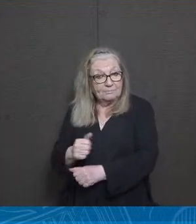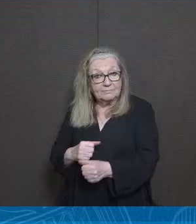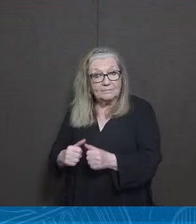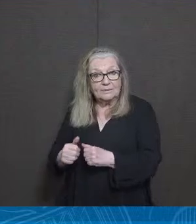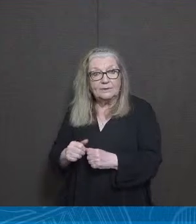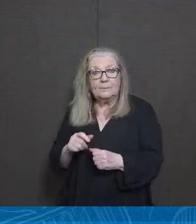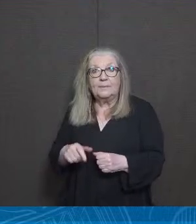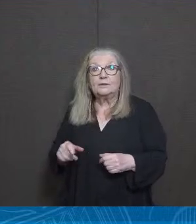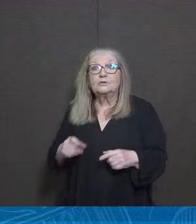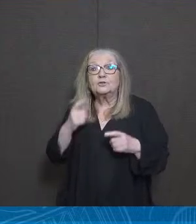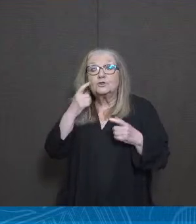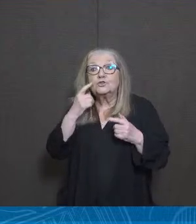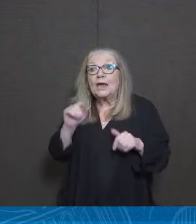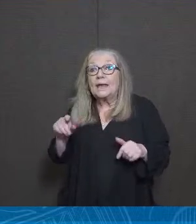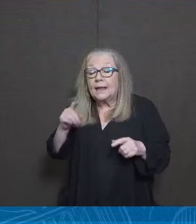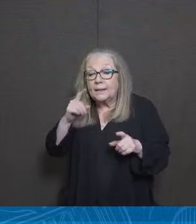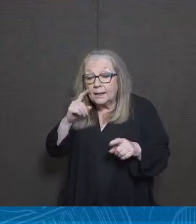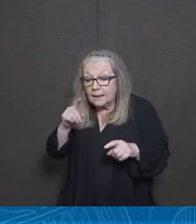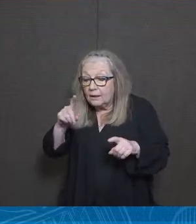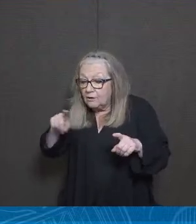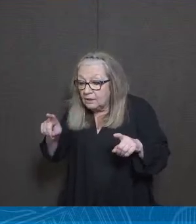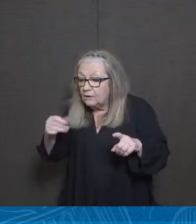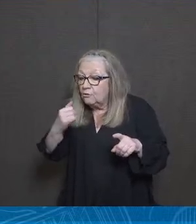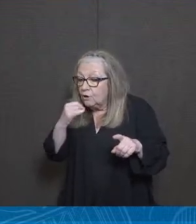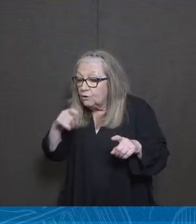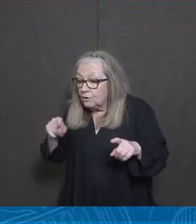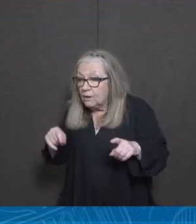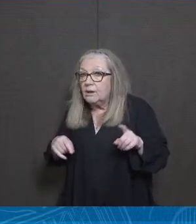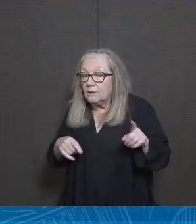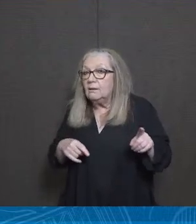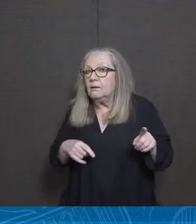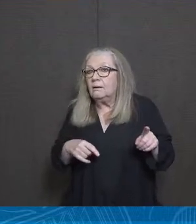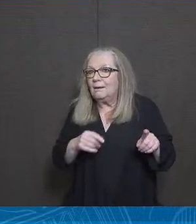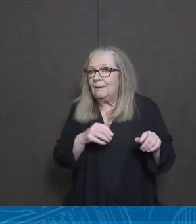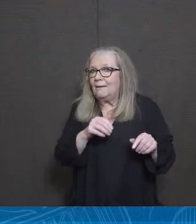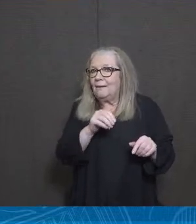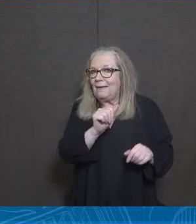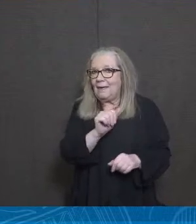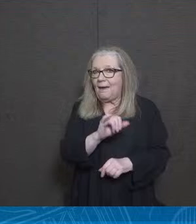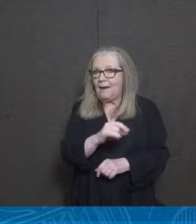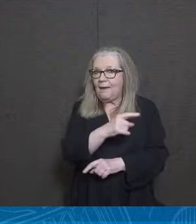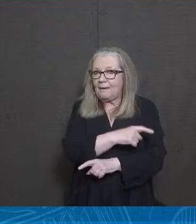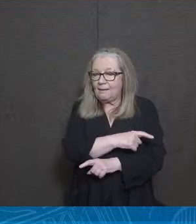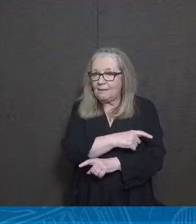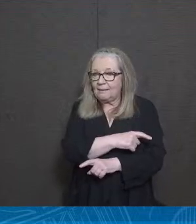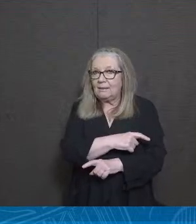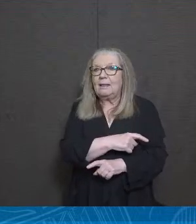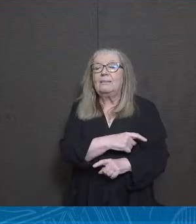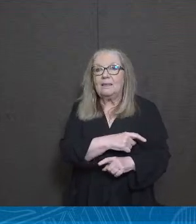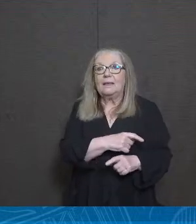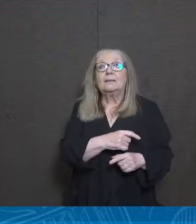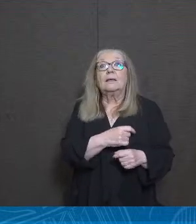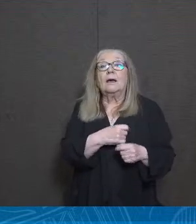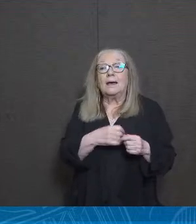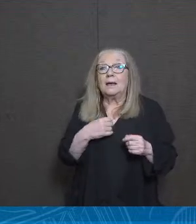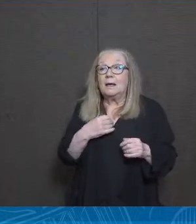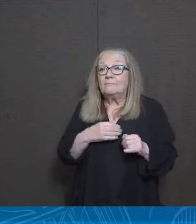check is done by AI. And after that, human will do the final check. So we can scale it up. Okay, thank you. Good